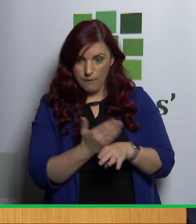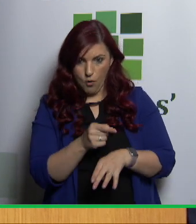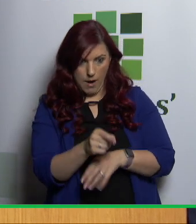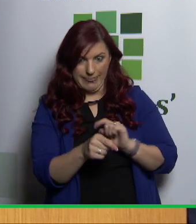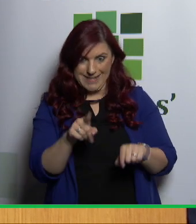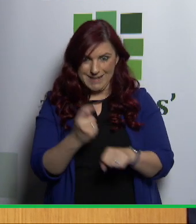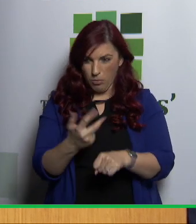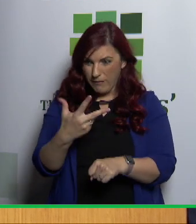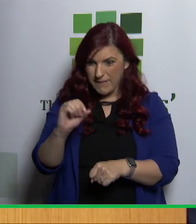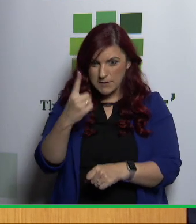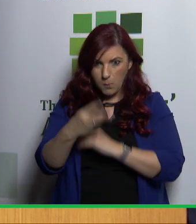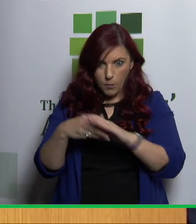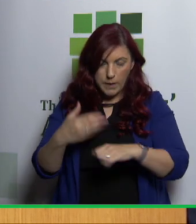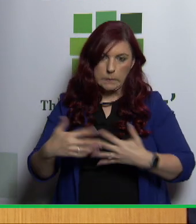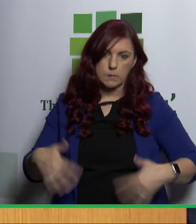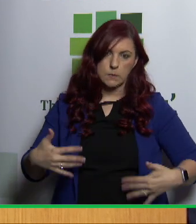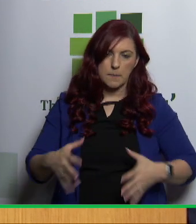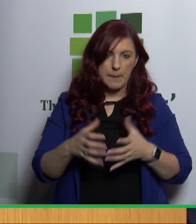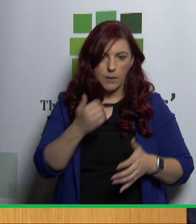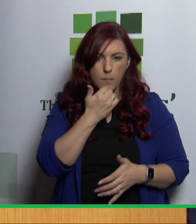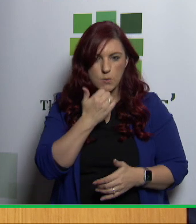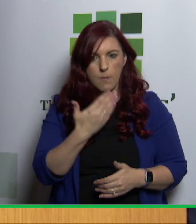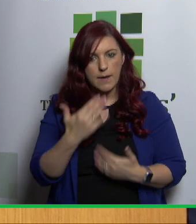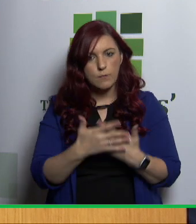those submissions to come through till the end of June. So thank you